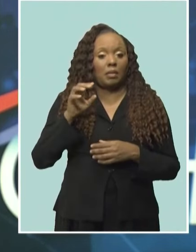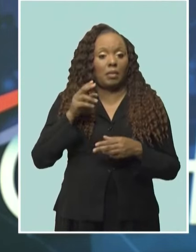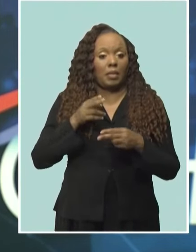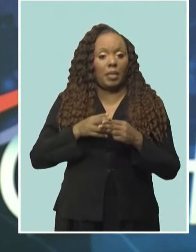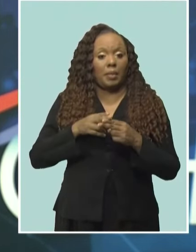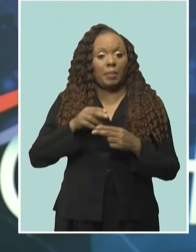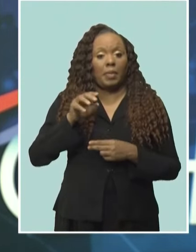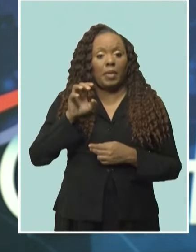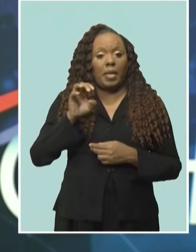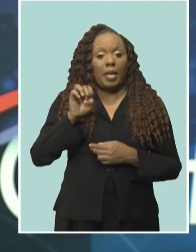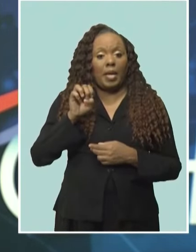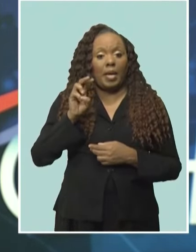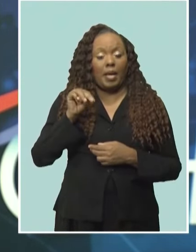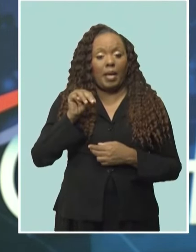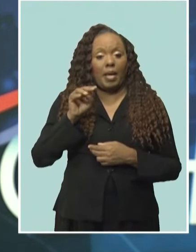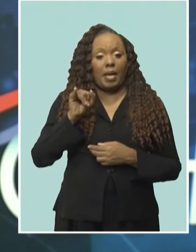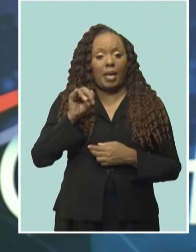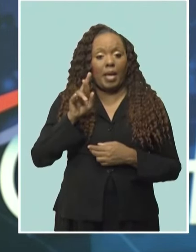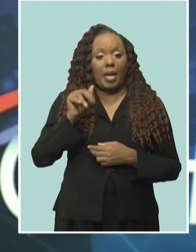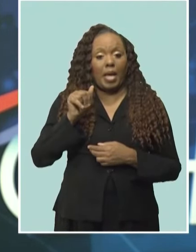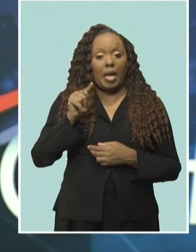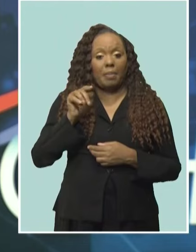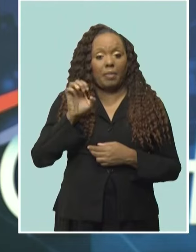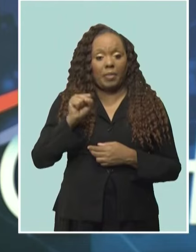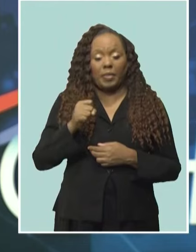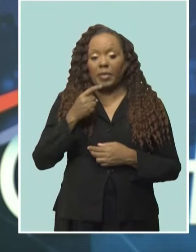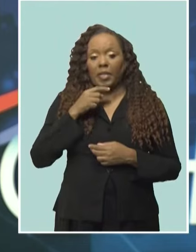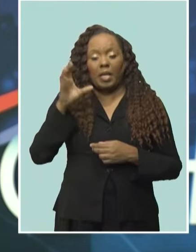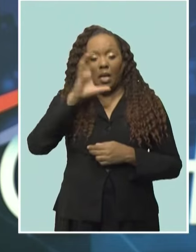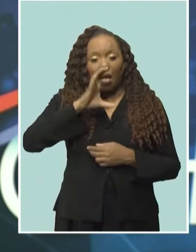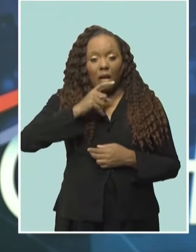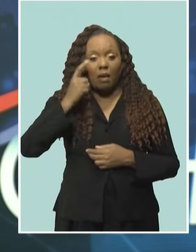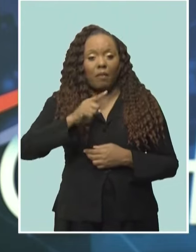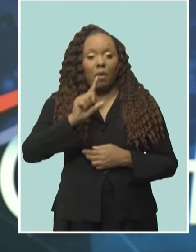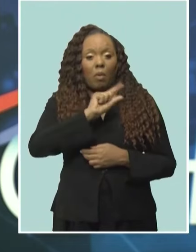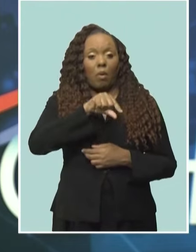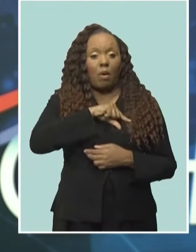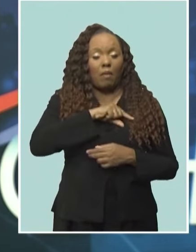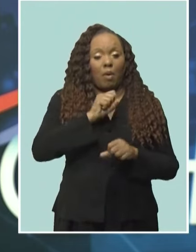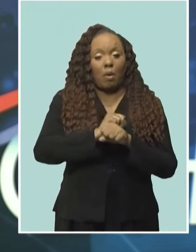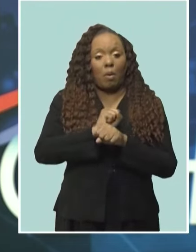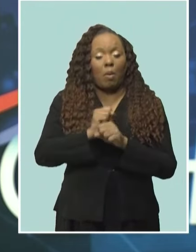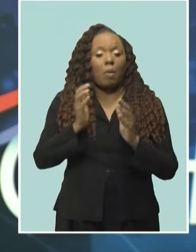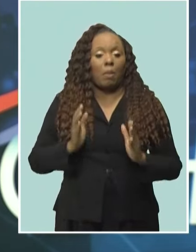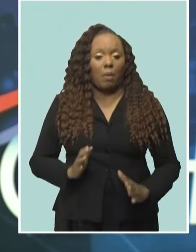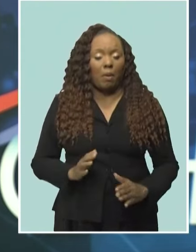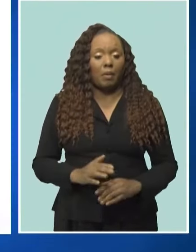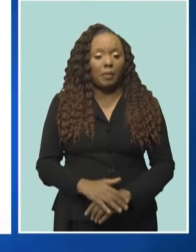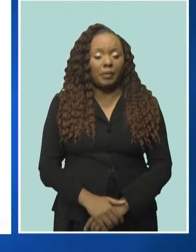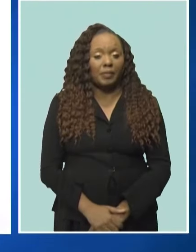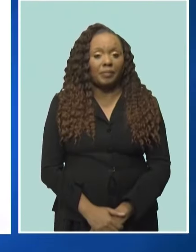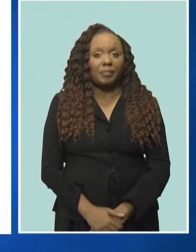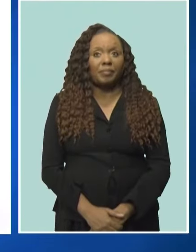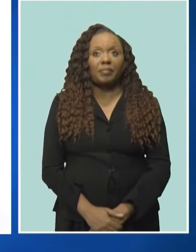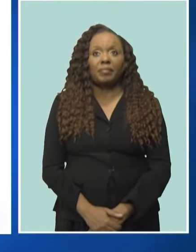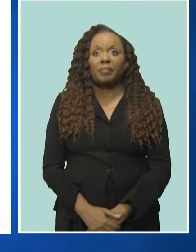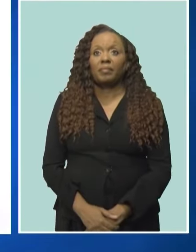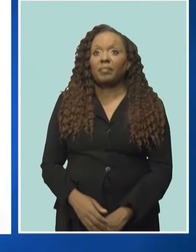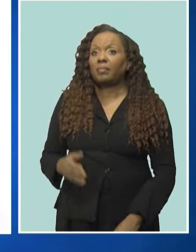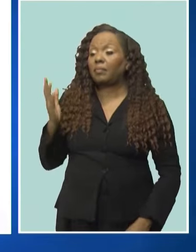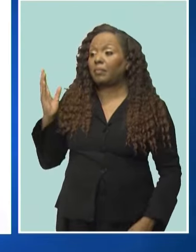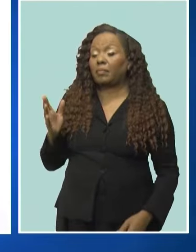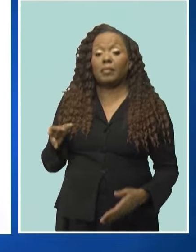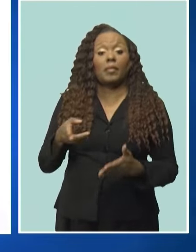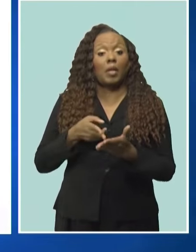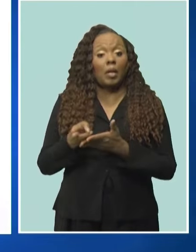Al-Khatib, says Emirates is actively recruiting qualified workers at this time. To be honest with you, Emirates